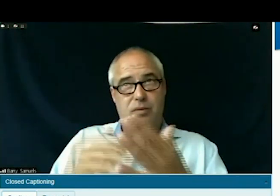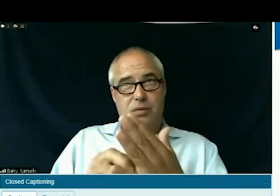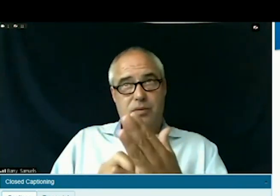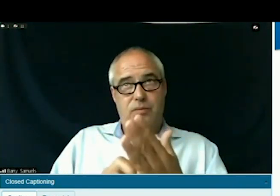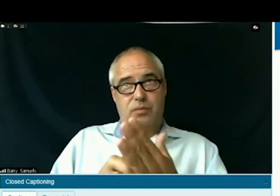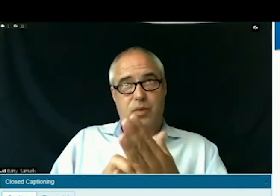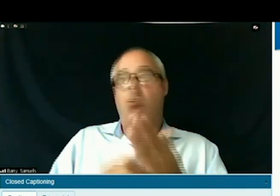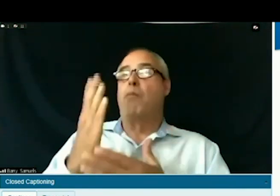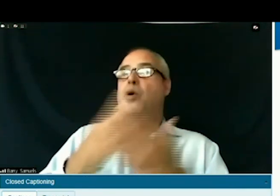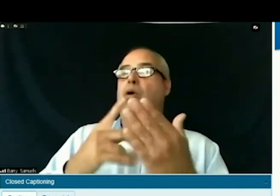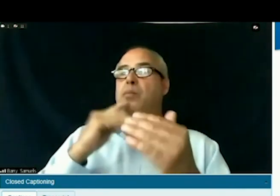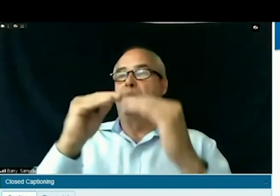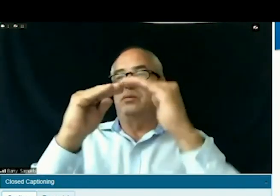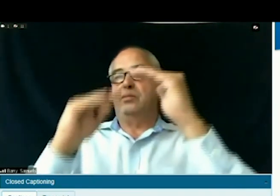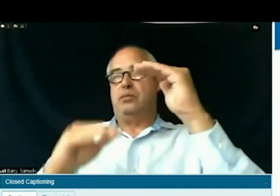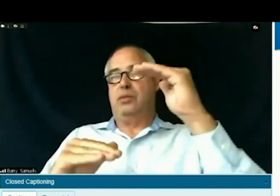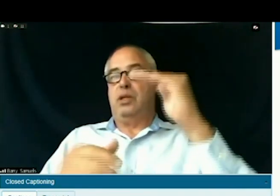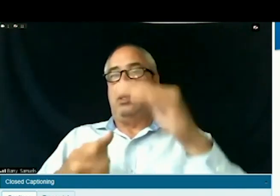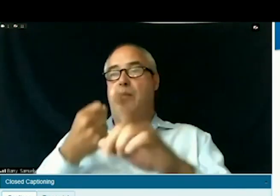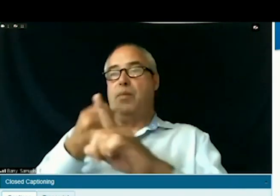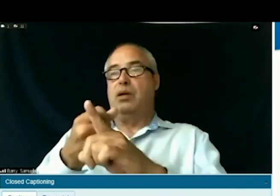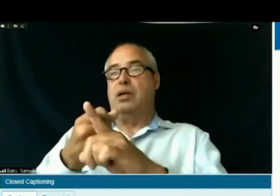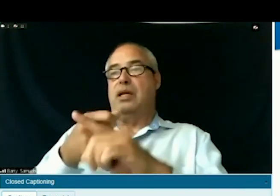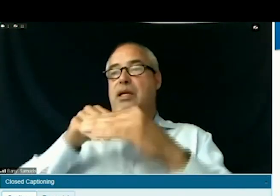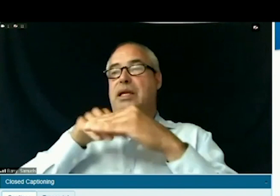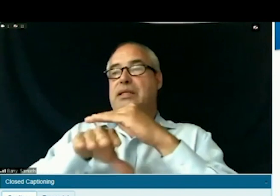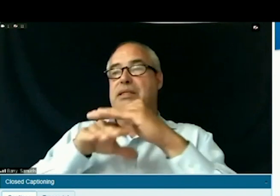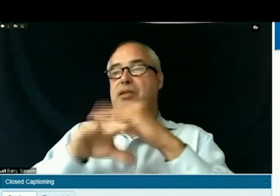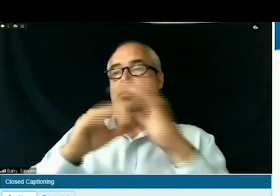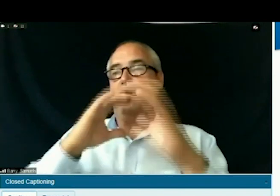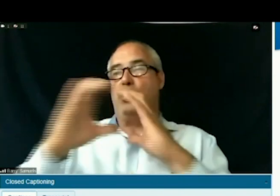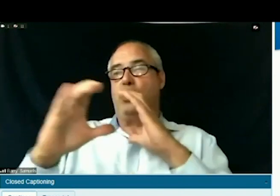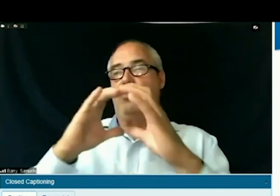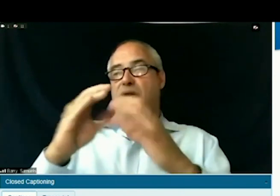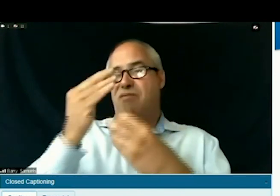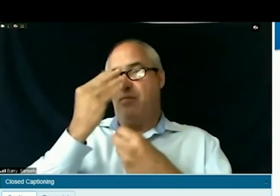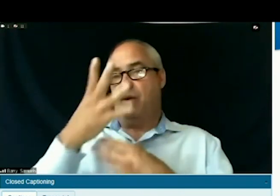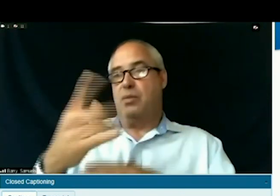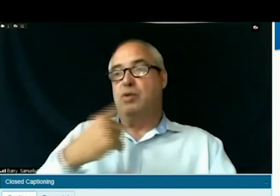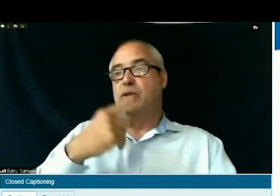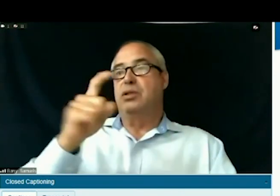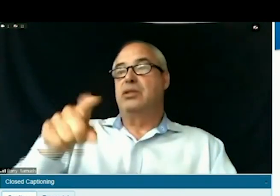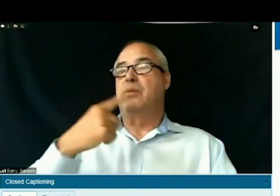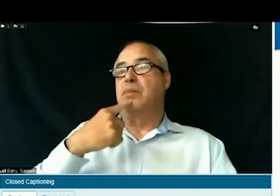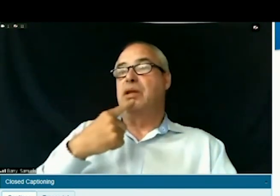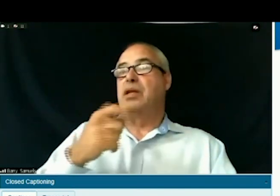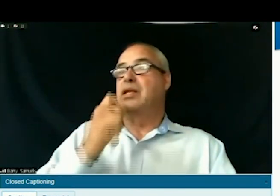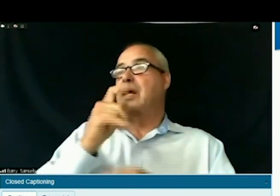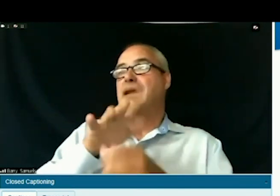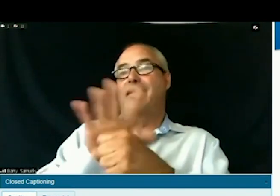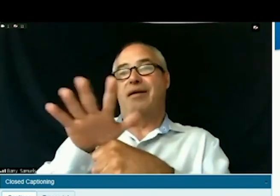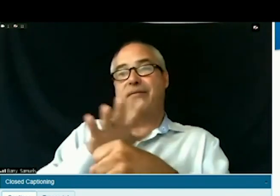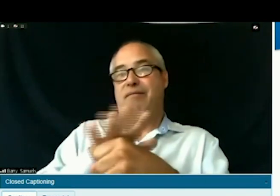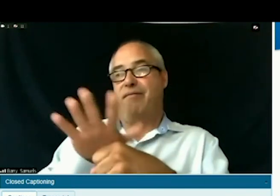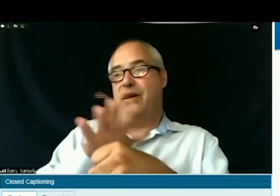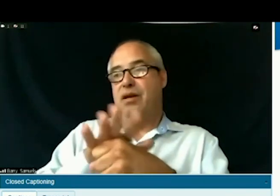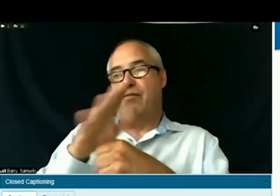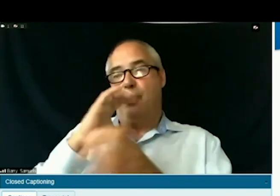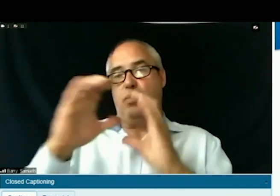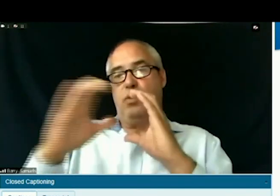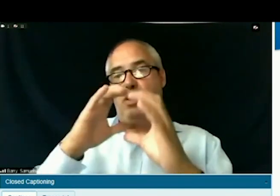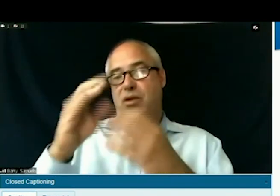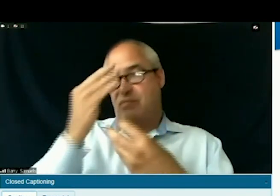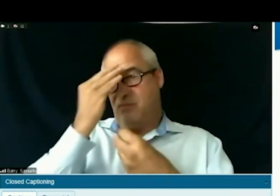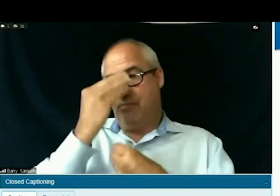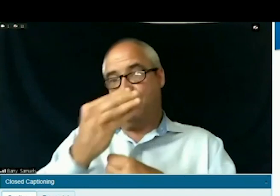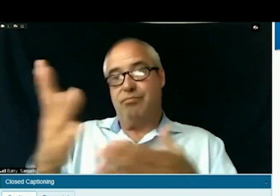the disproportionate impact relies on accessible communications and information. And I probably should say lack of accessible communications and information. There are a